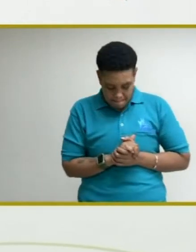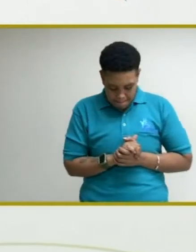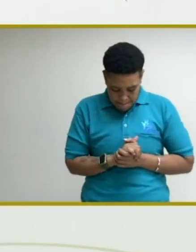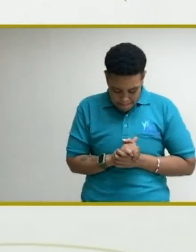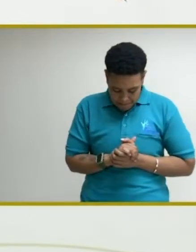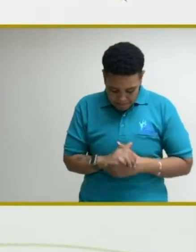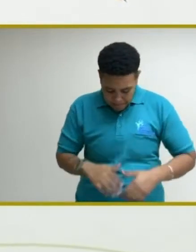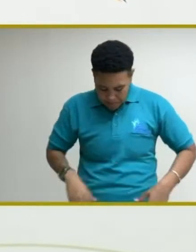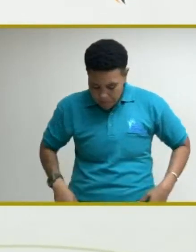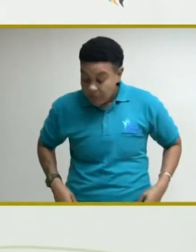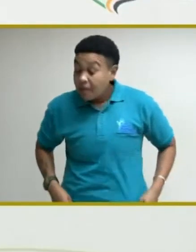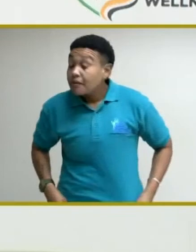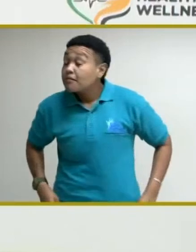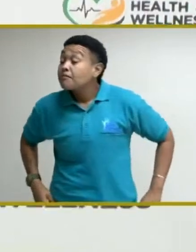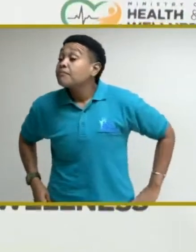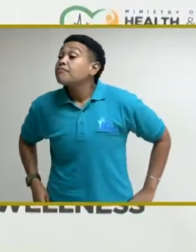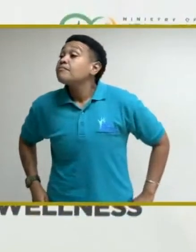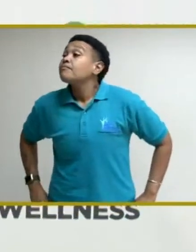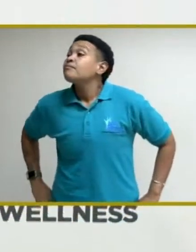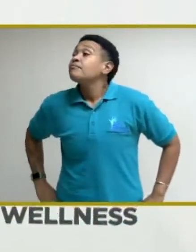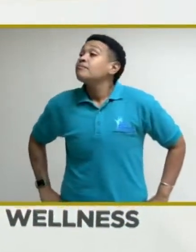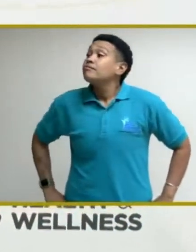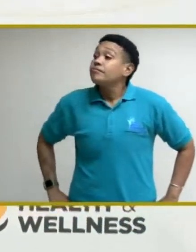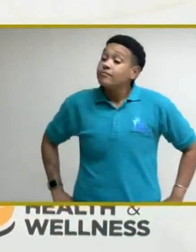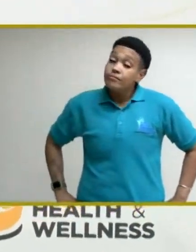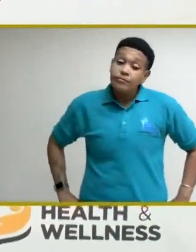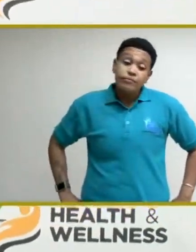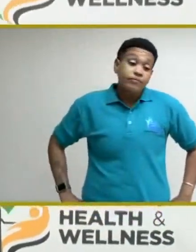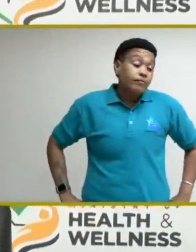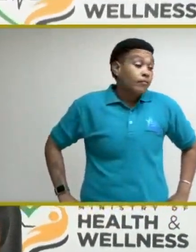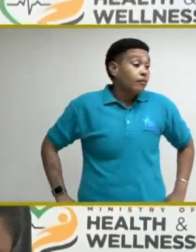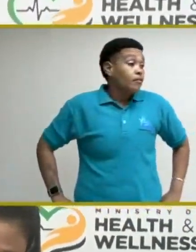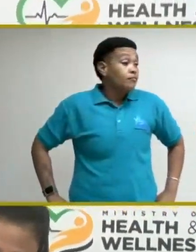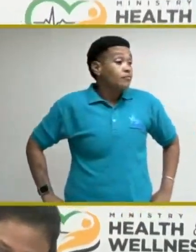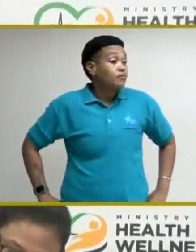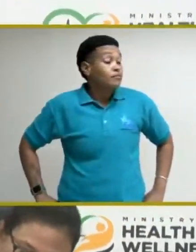Thanks, CMO. I go to Javon Keys from TVJ.